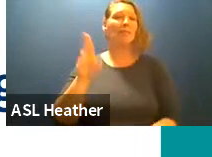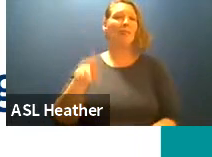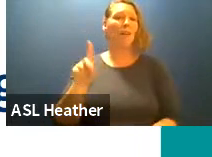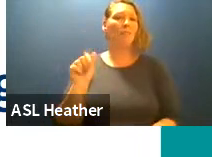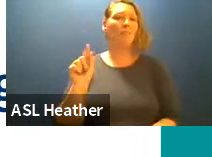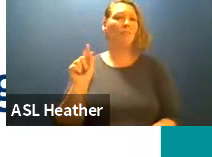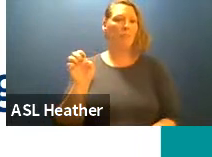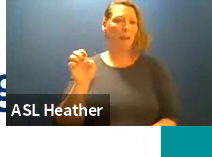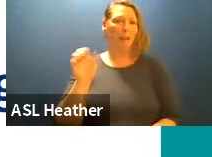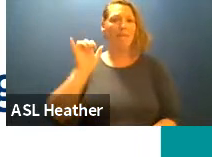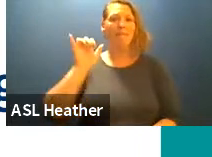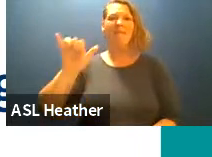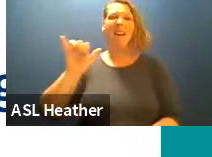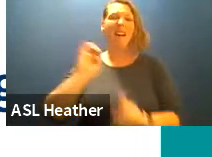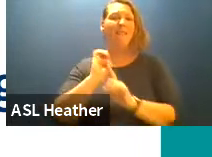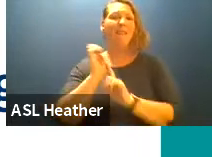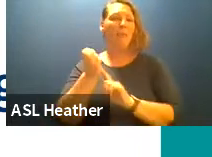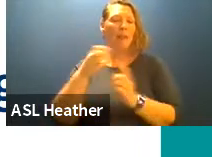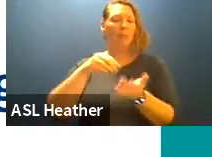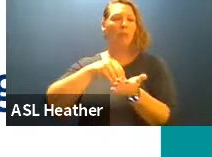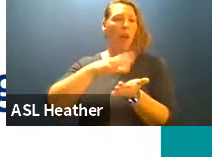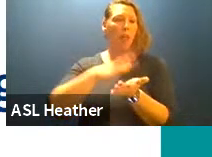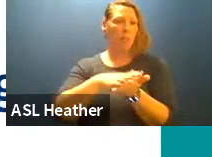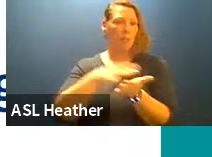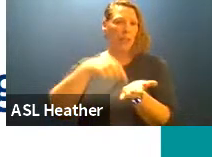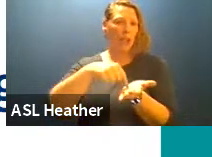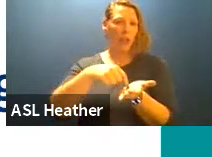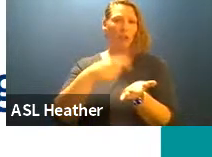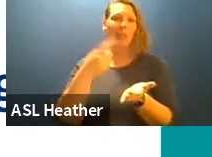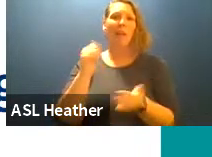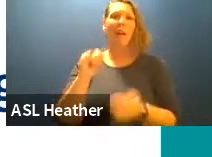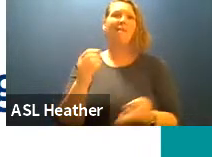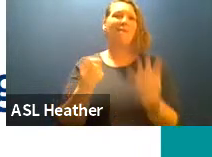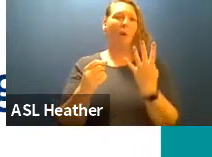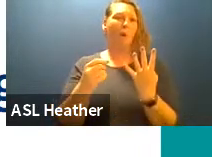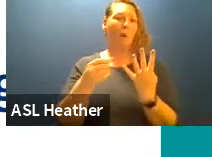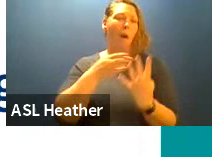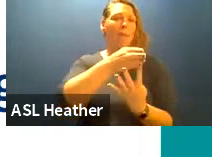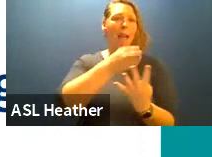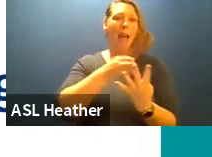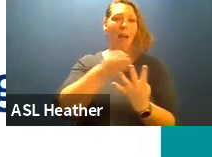environmental documentation, which is the 4 pathways.